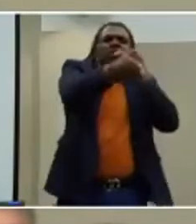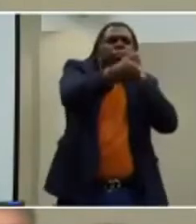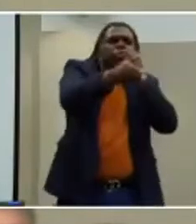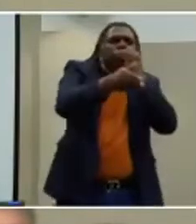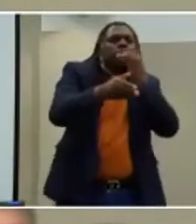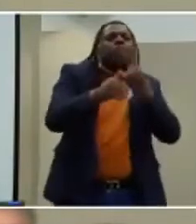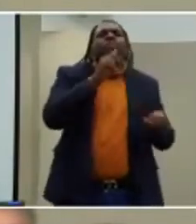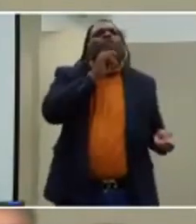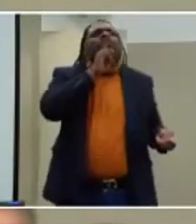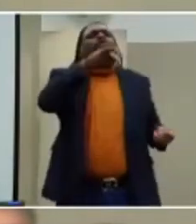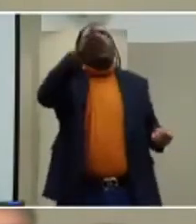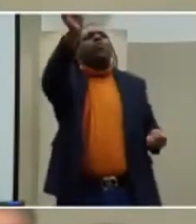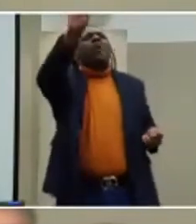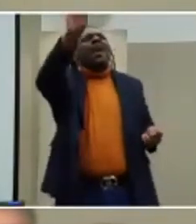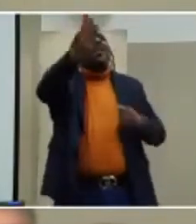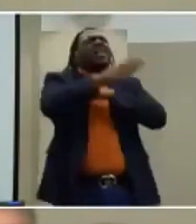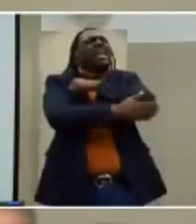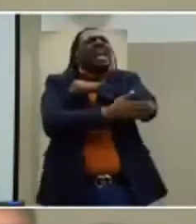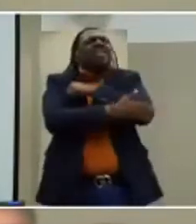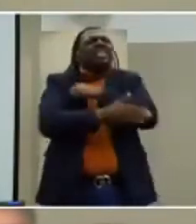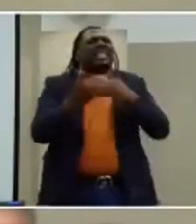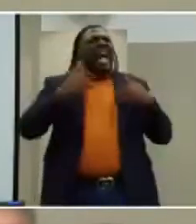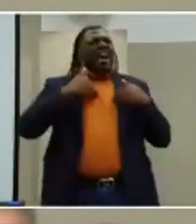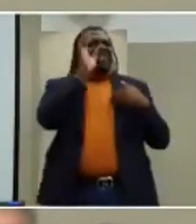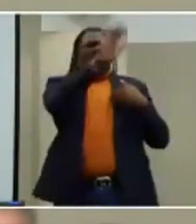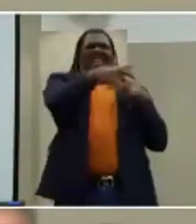where the county got these